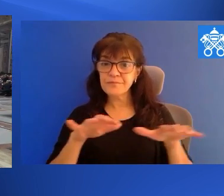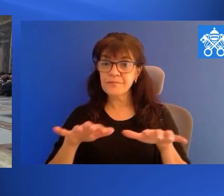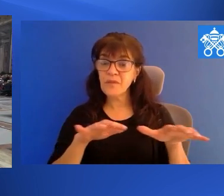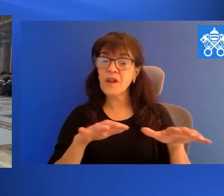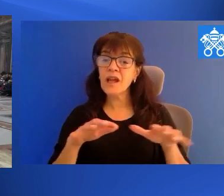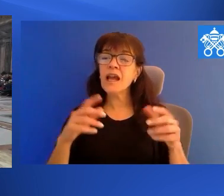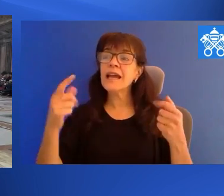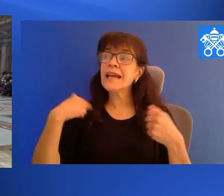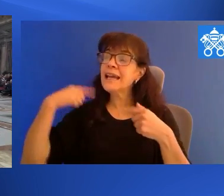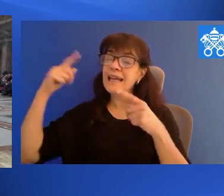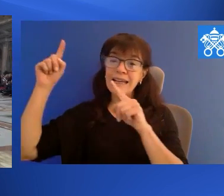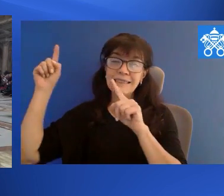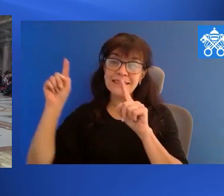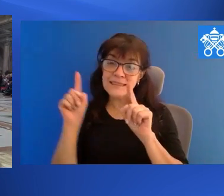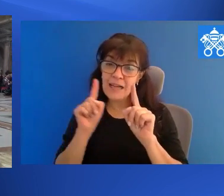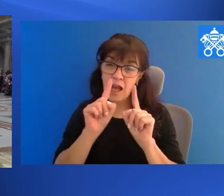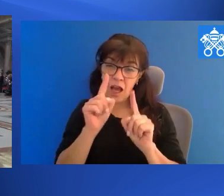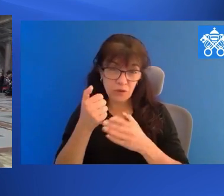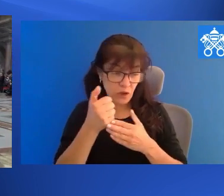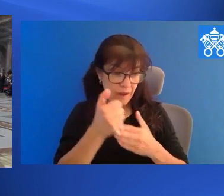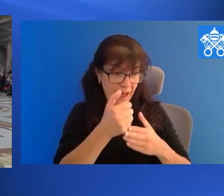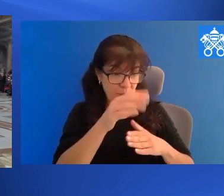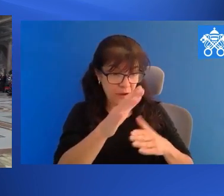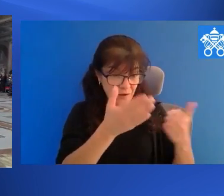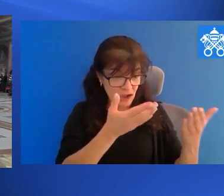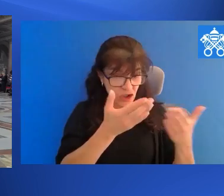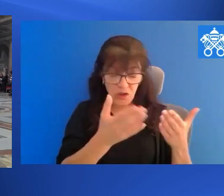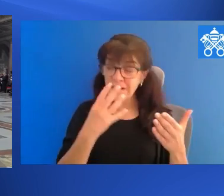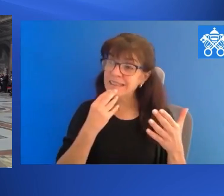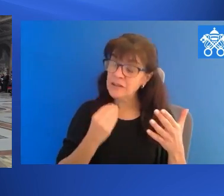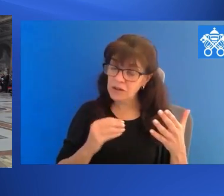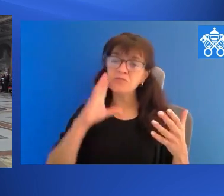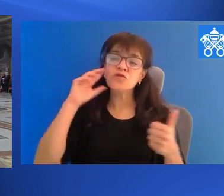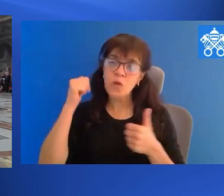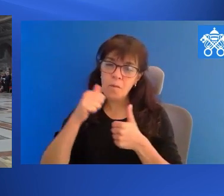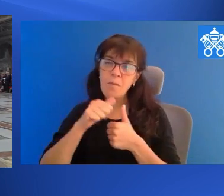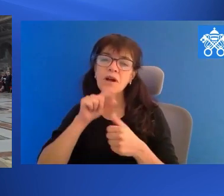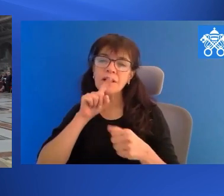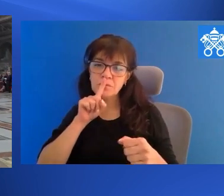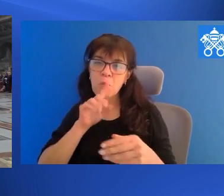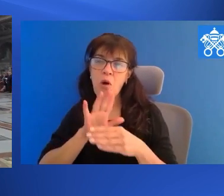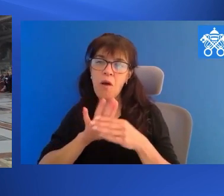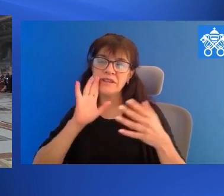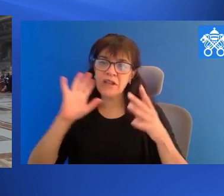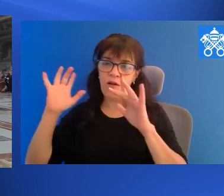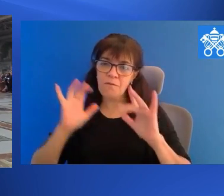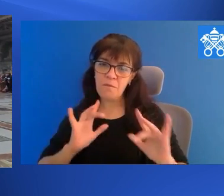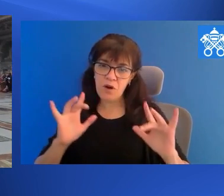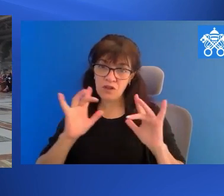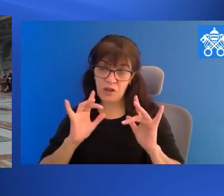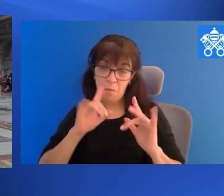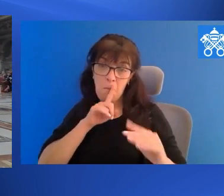He has come to the help of his servant Israel, for he has remembered his promise of mercy,